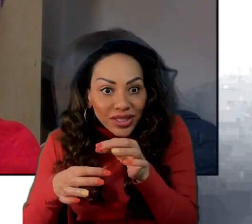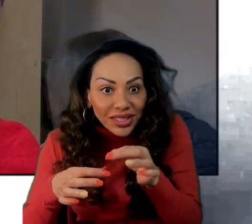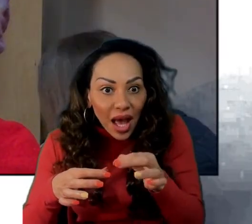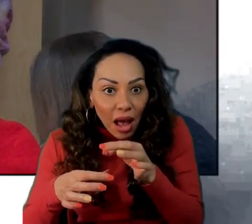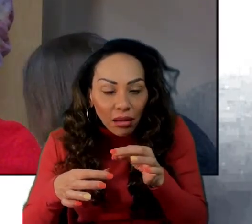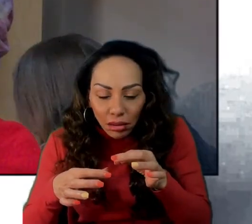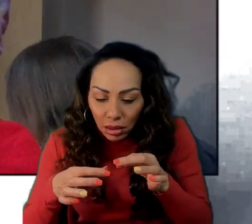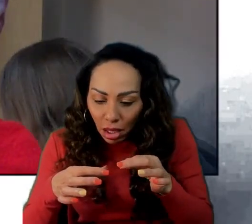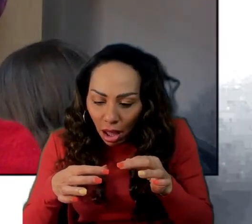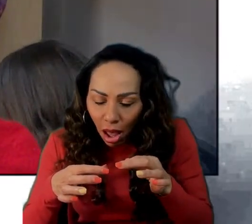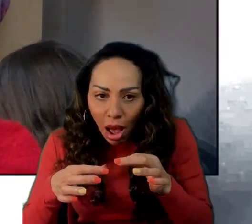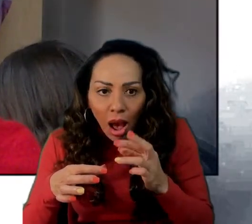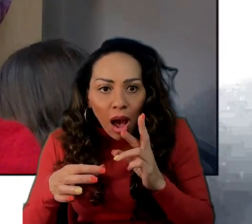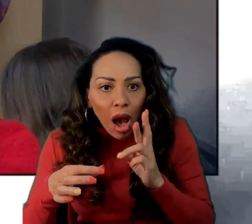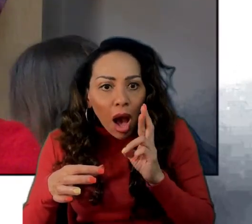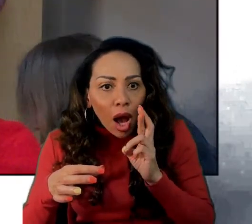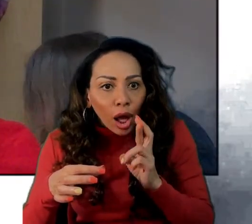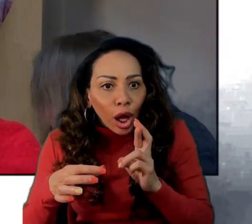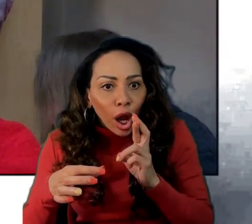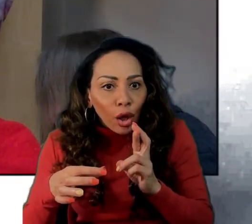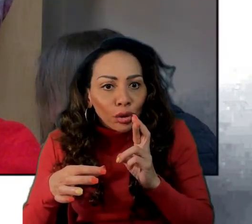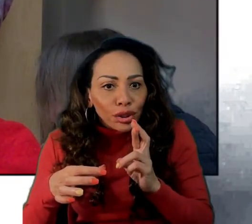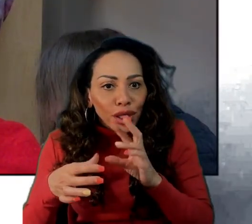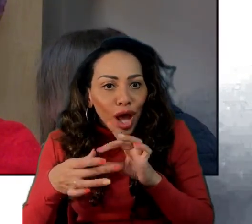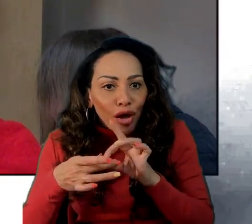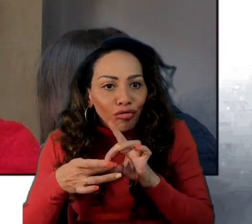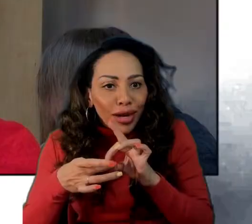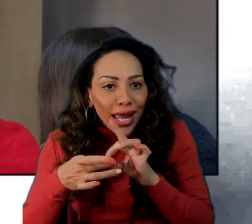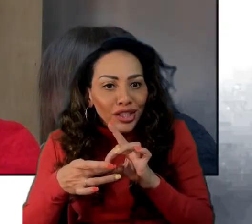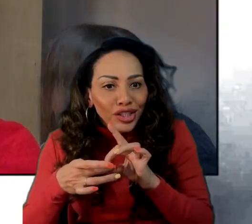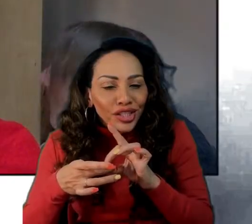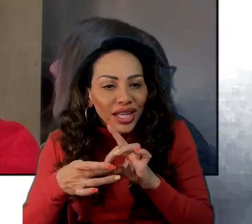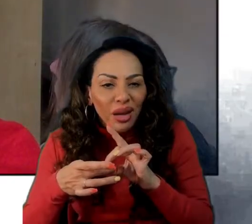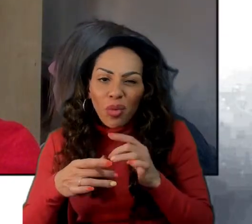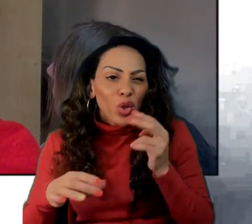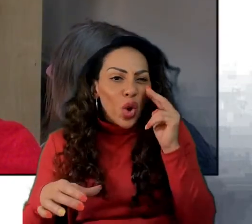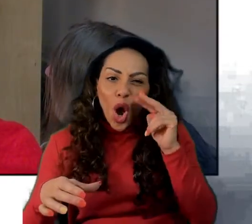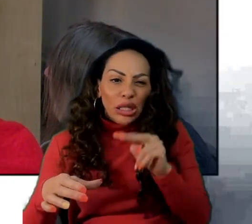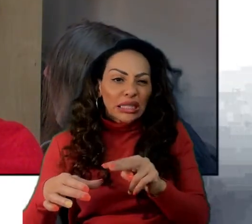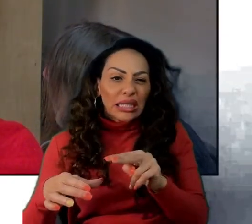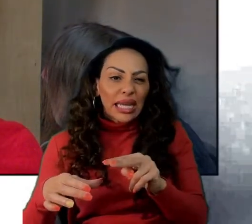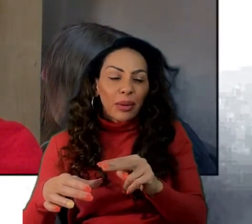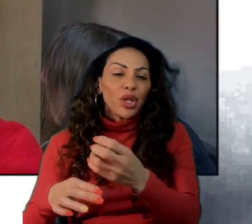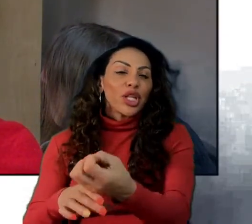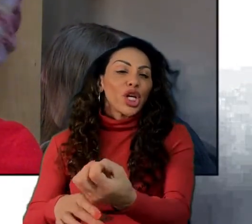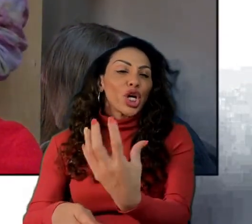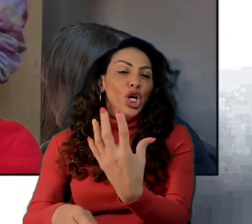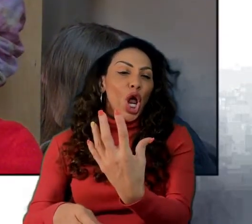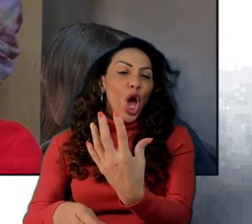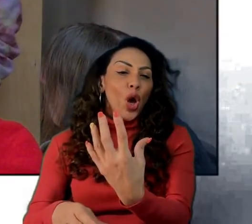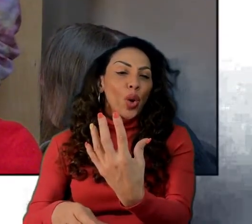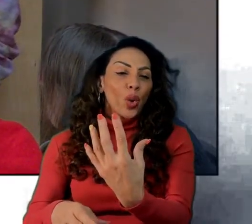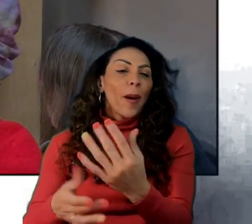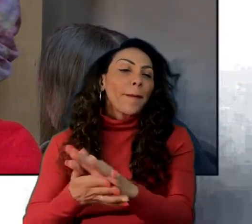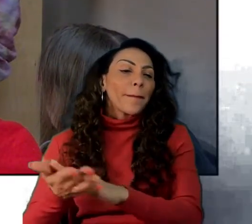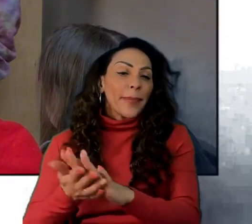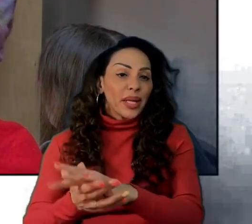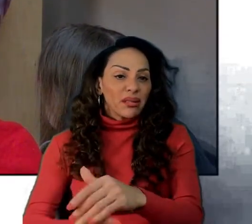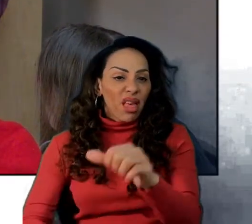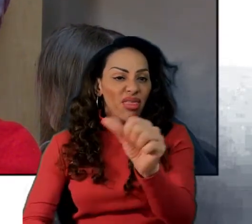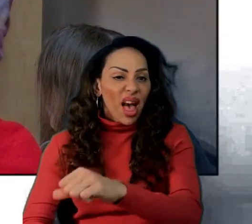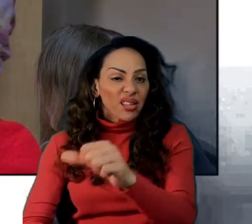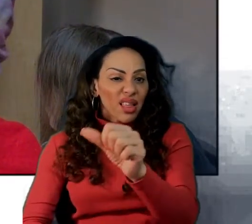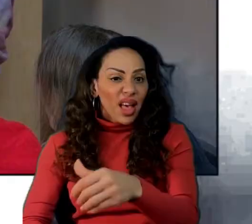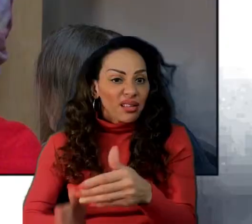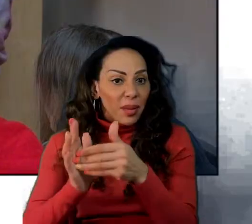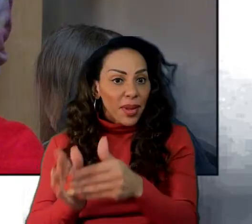relationship with them than you would if you didn't see them. When you look and you see the glow, you're probably seeing thousands of millions of cells. But when you